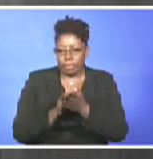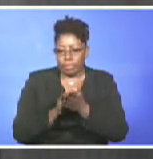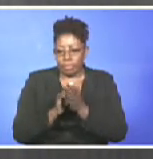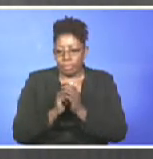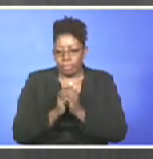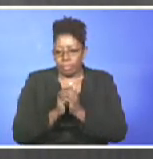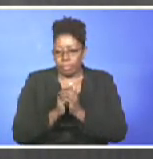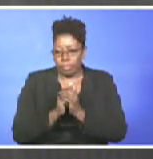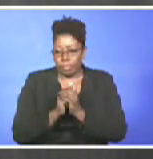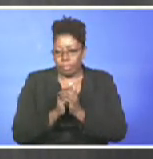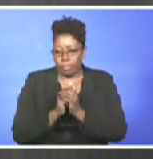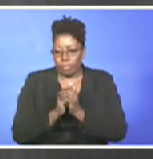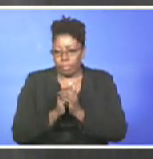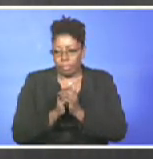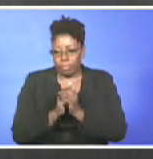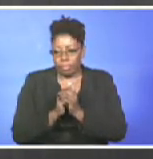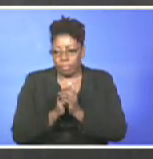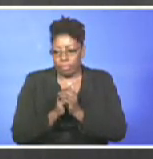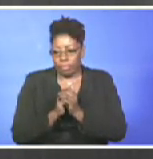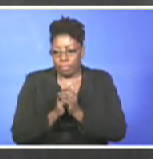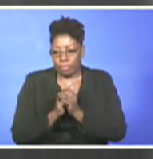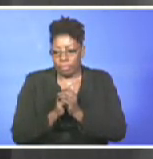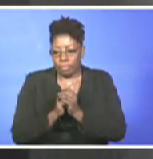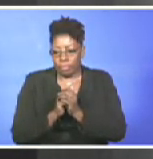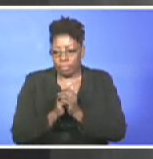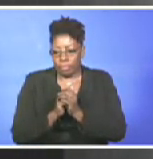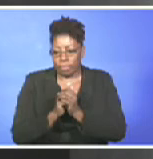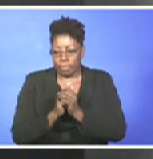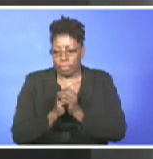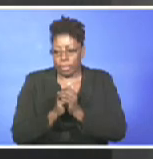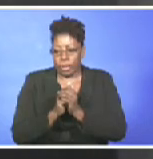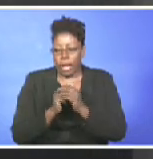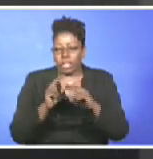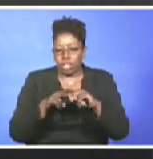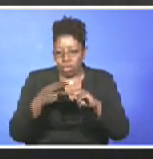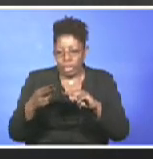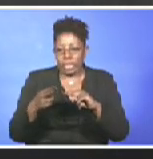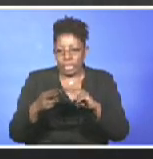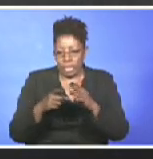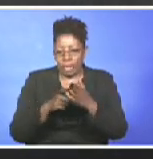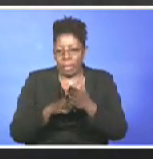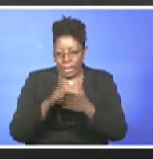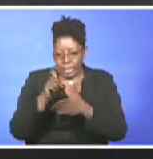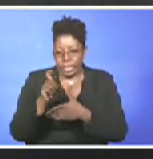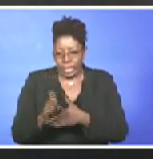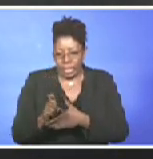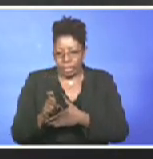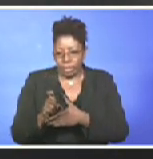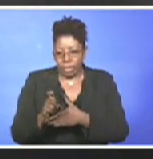tamped down demand in some way, and as a result, we've kept our supply.